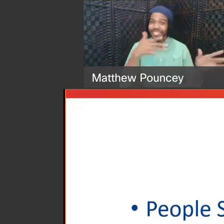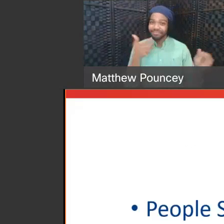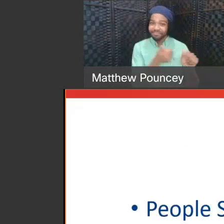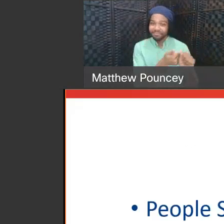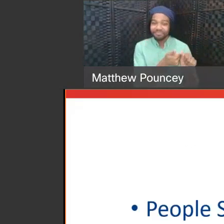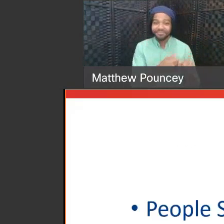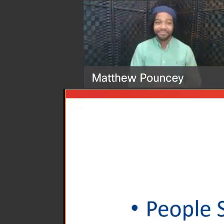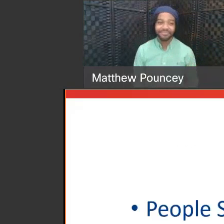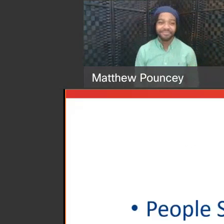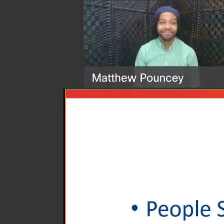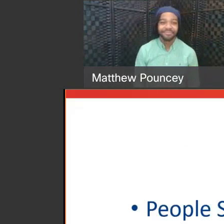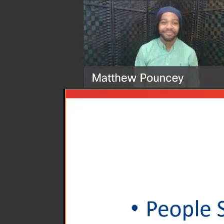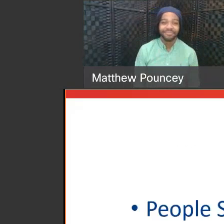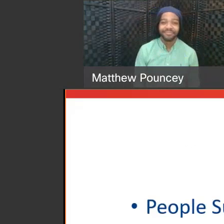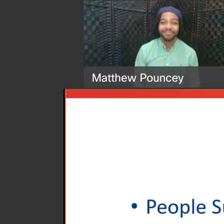Um,